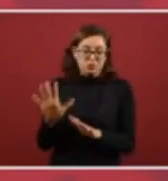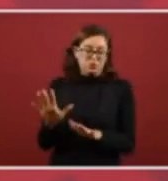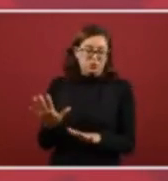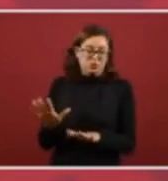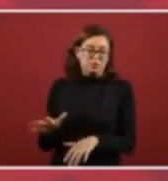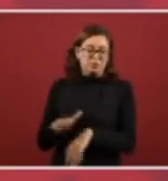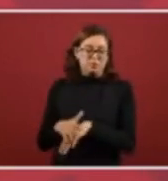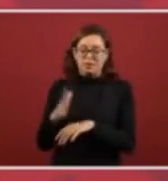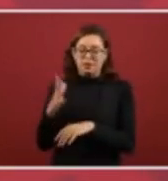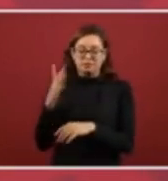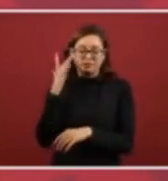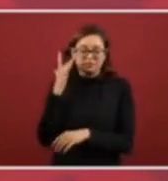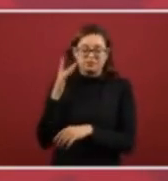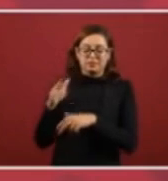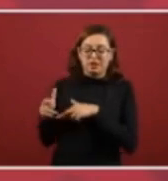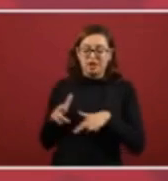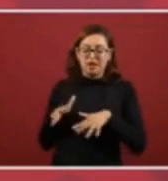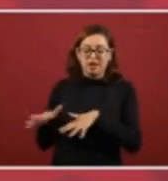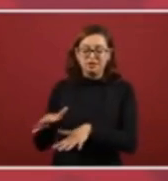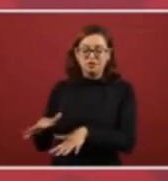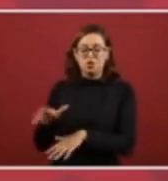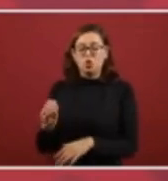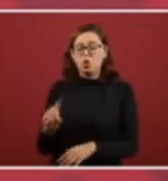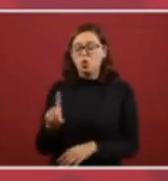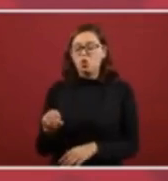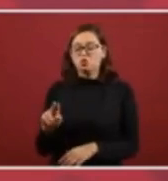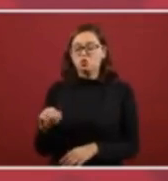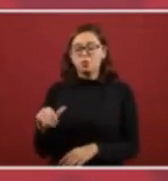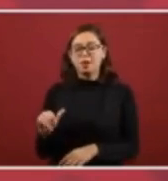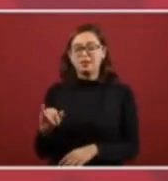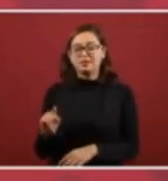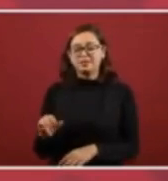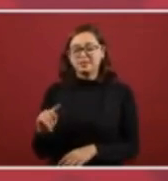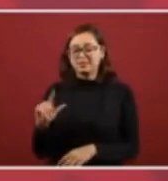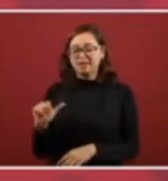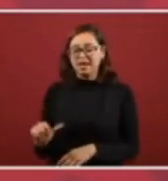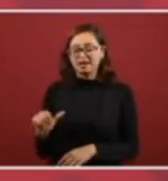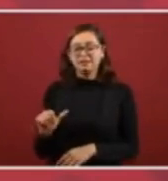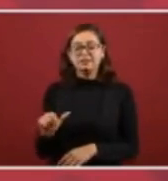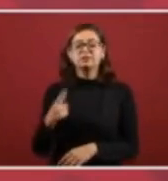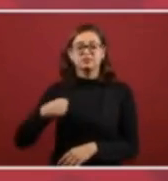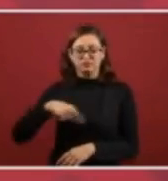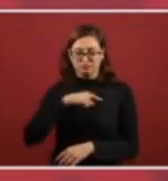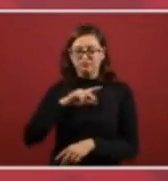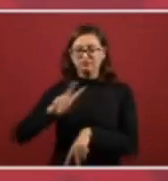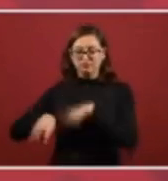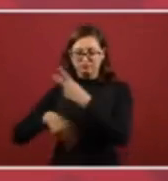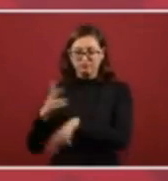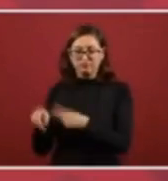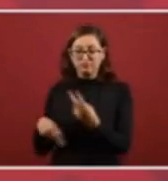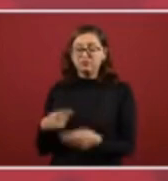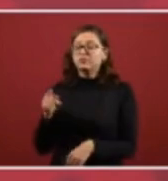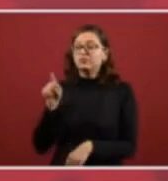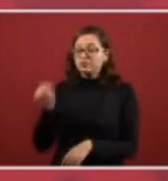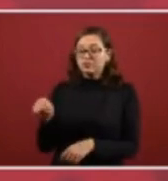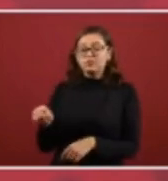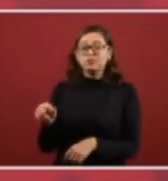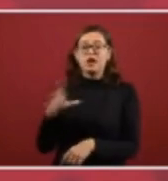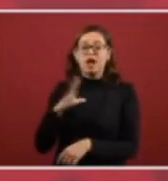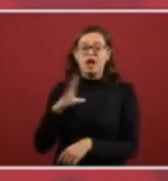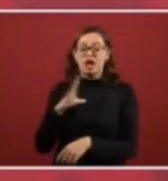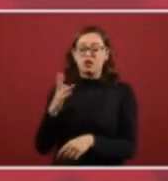Rio Sumacinta, which is the sacred river. We're going there because there's a hospital